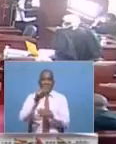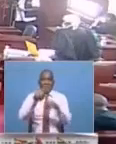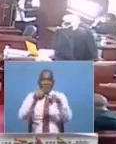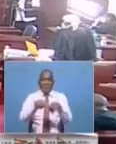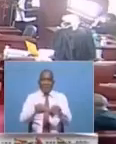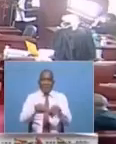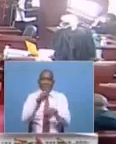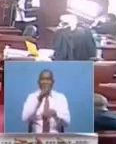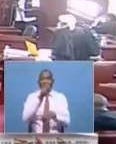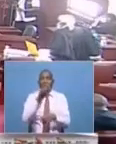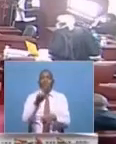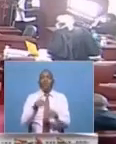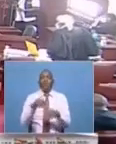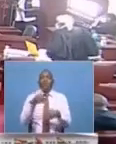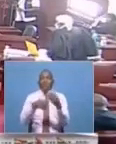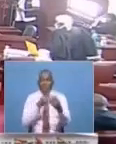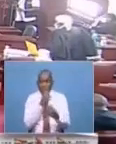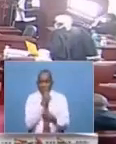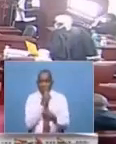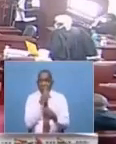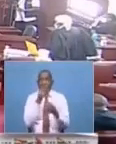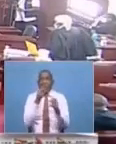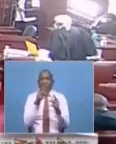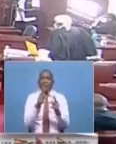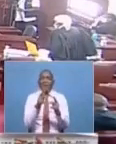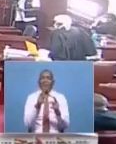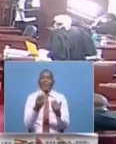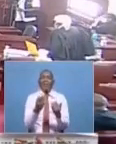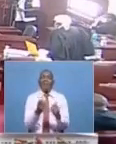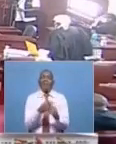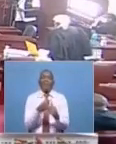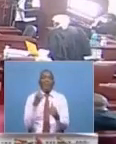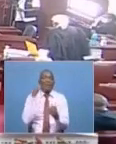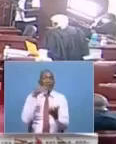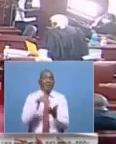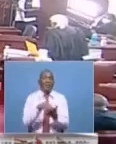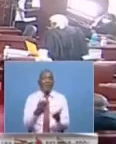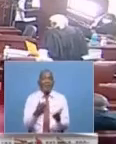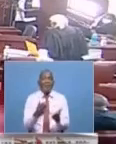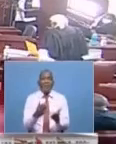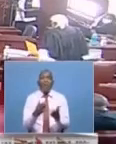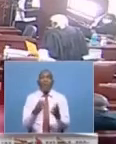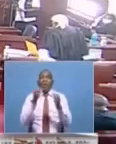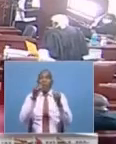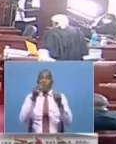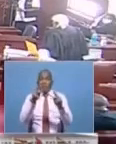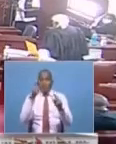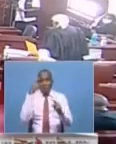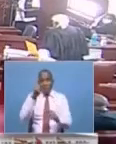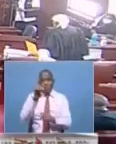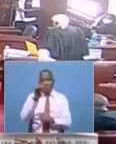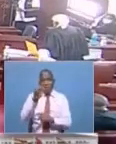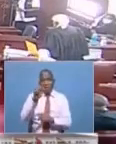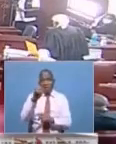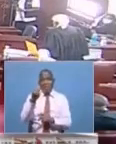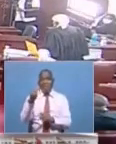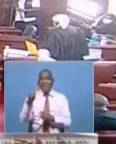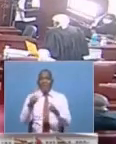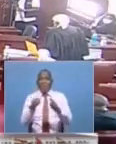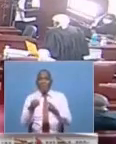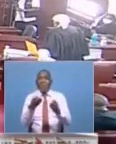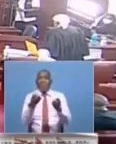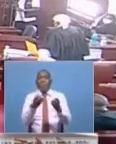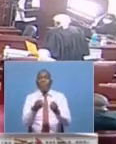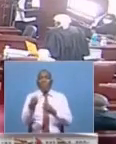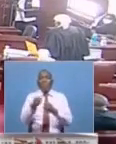By way of case management, please can we give you about 30 minutes to... I'm sorry? I said by way of case management, we want to manage